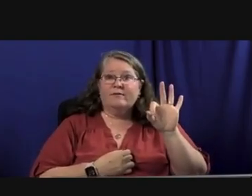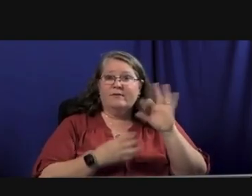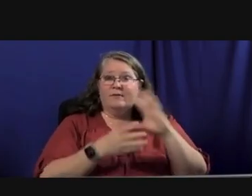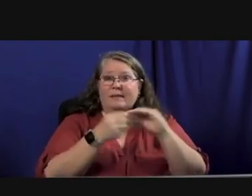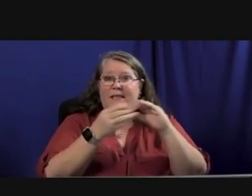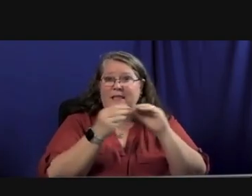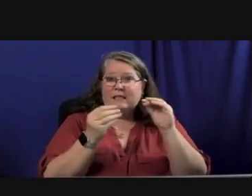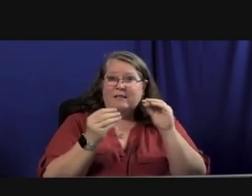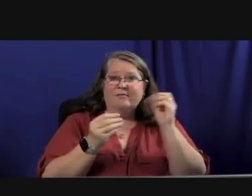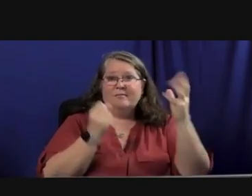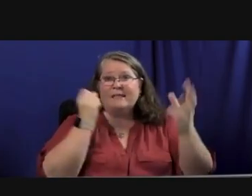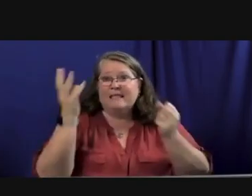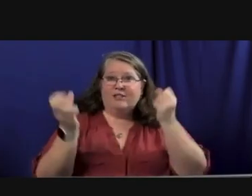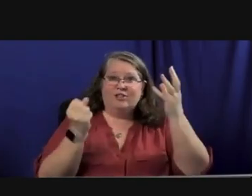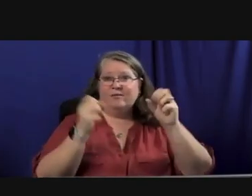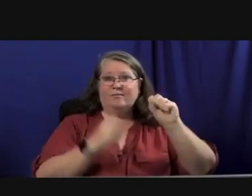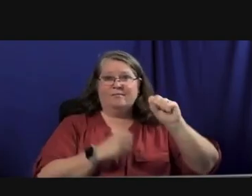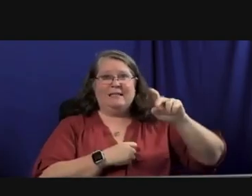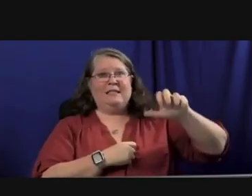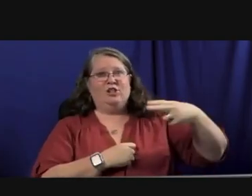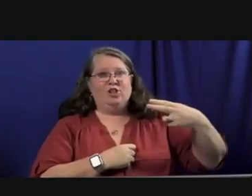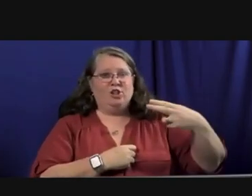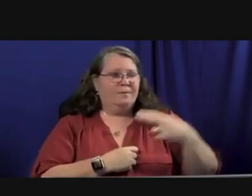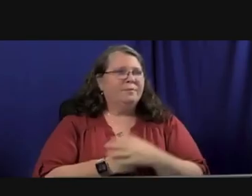poverty of speech.